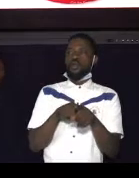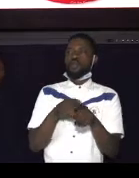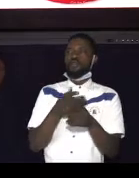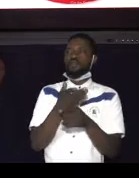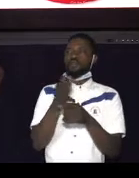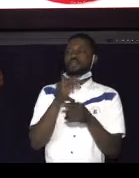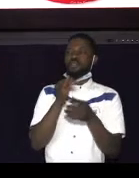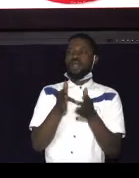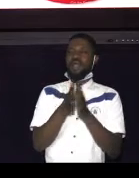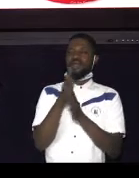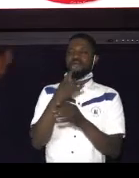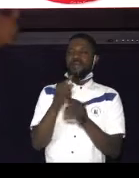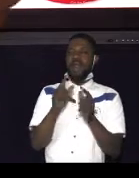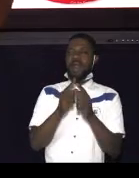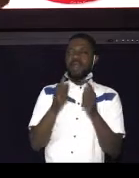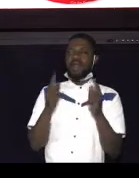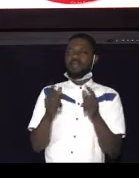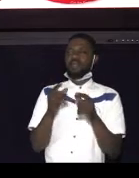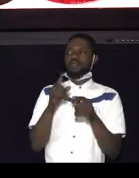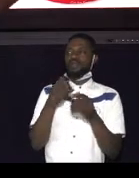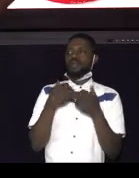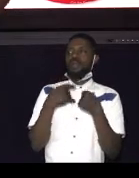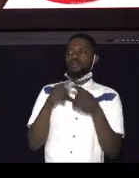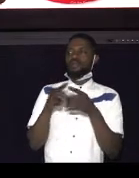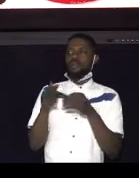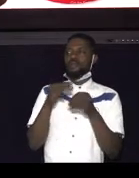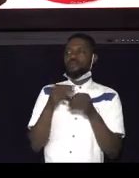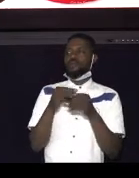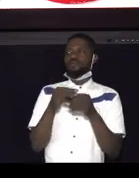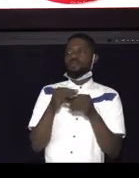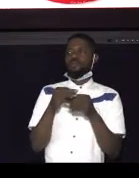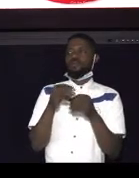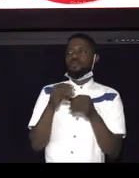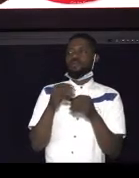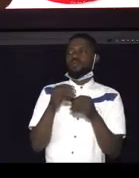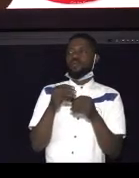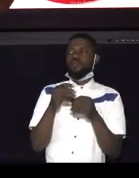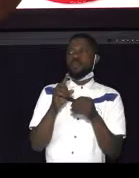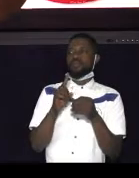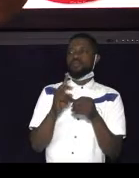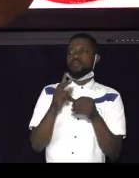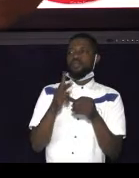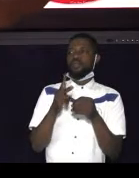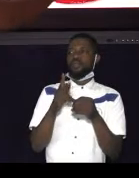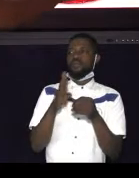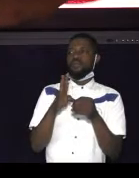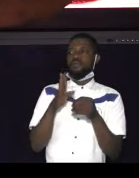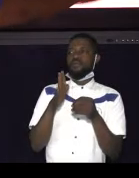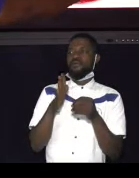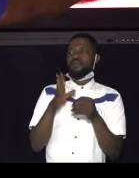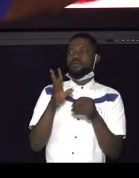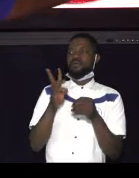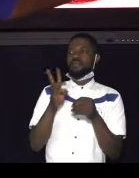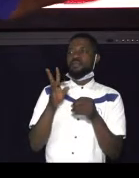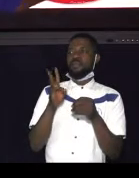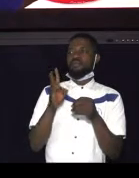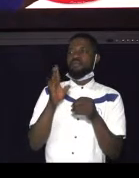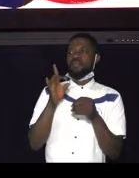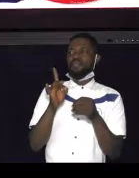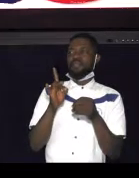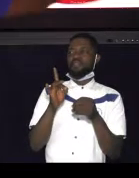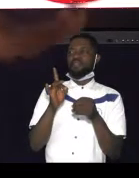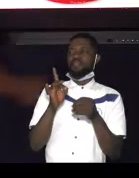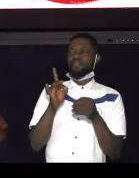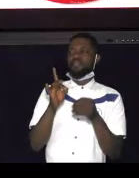is asking for the larger angle, and that means you have to move the long way. How many spaces? 1, 2, 3, 4, 5, 6,